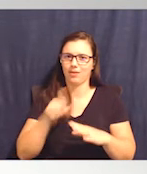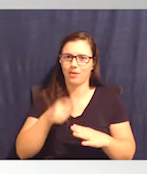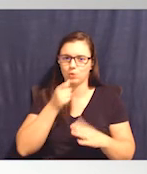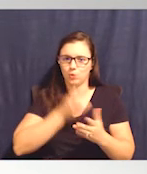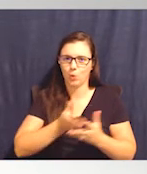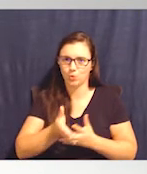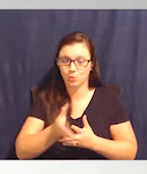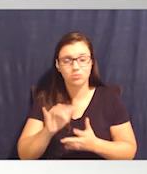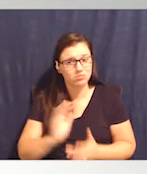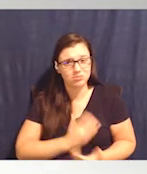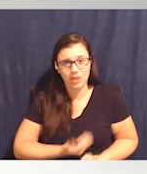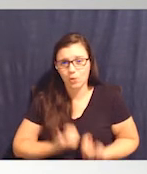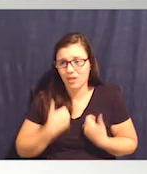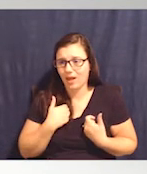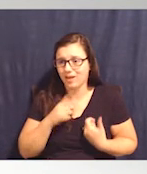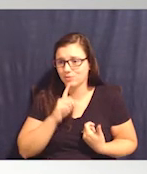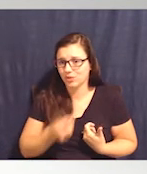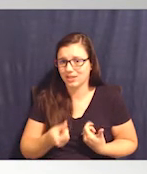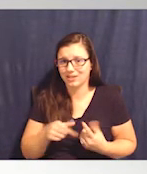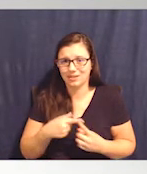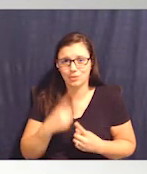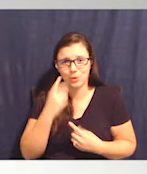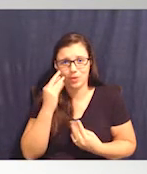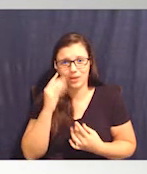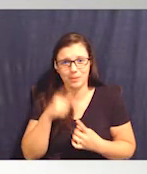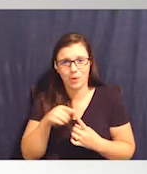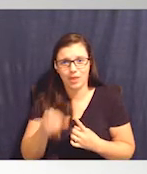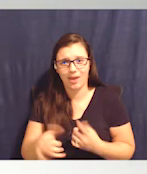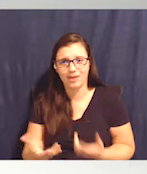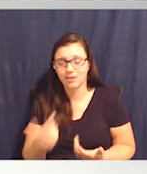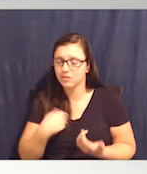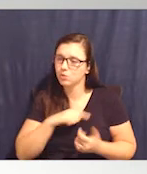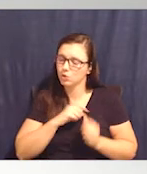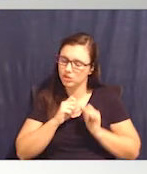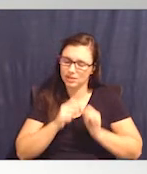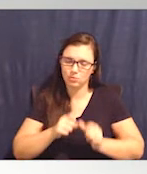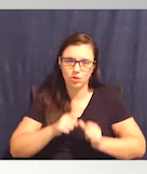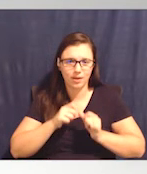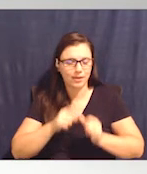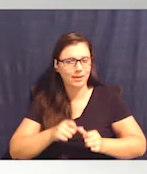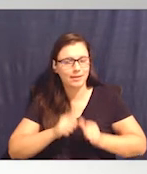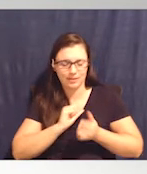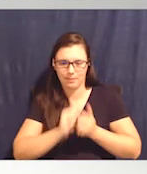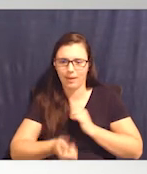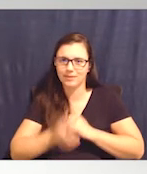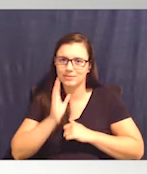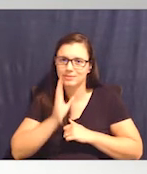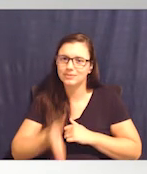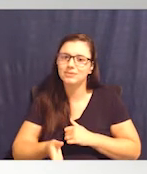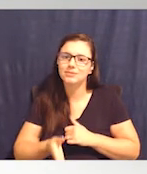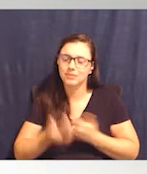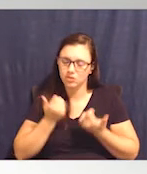when you think about it. We just keep chugging and get past them, trying to get to the goal.